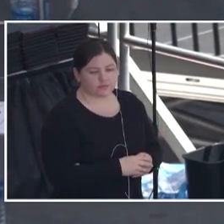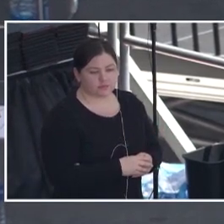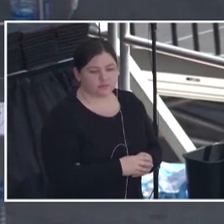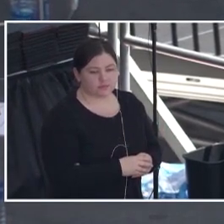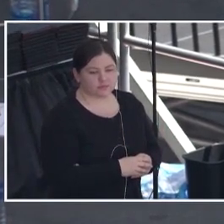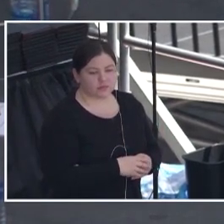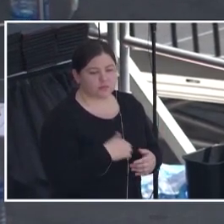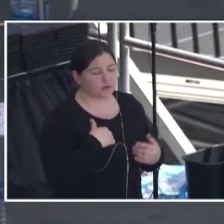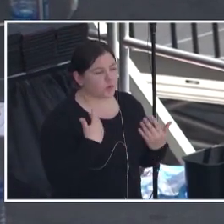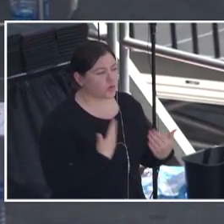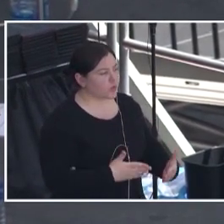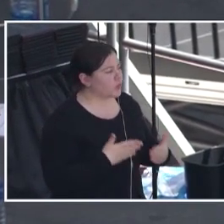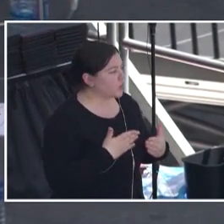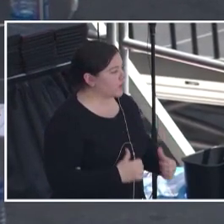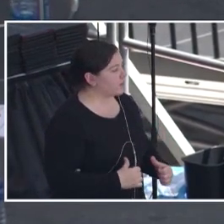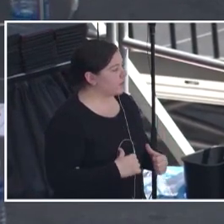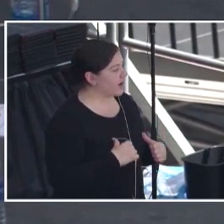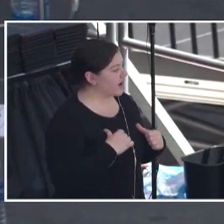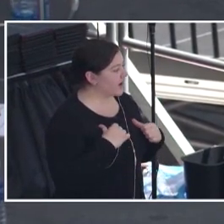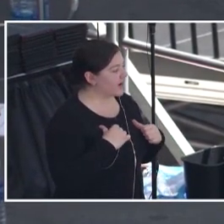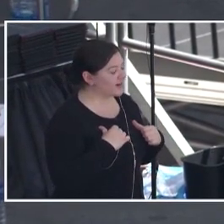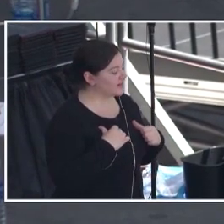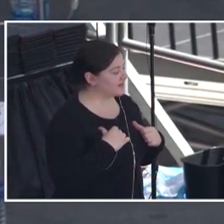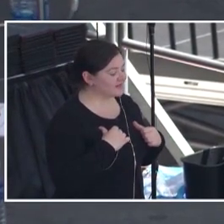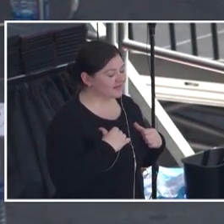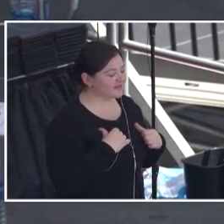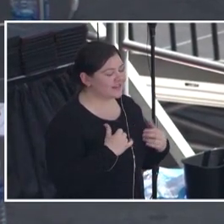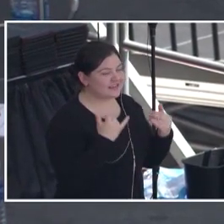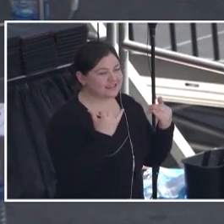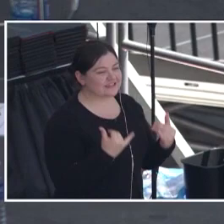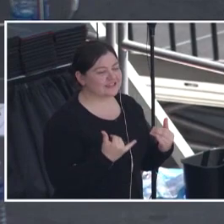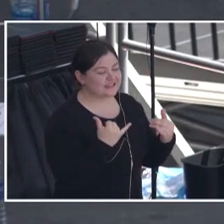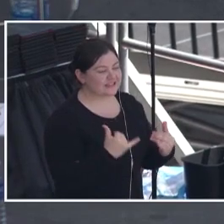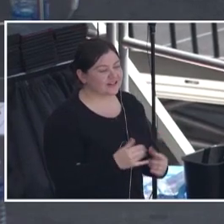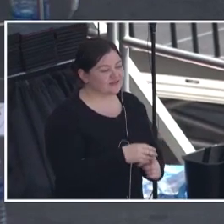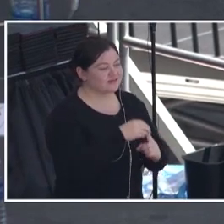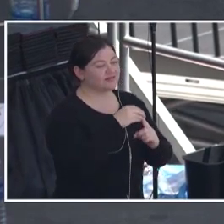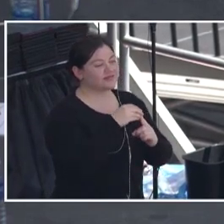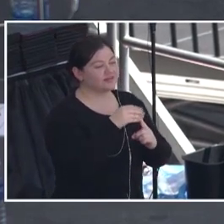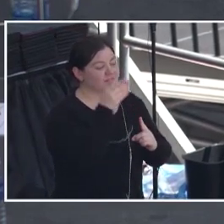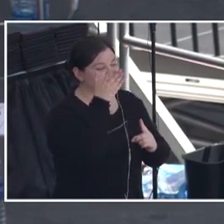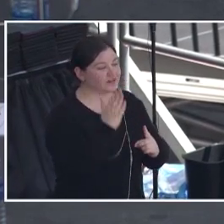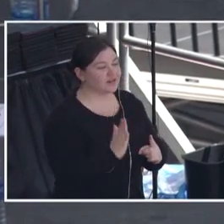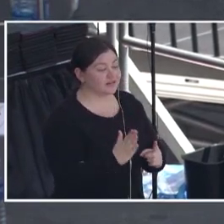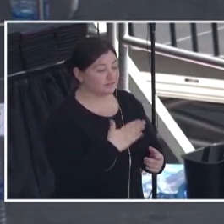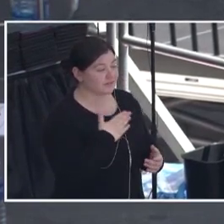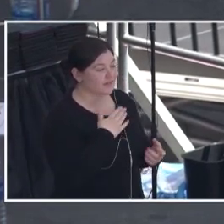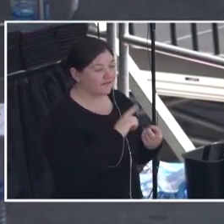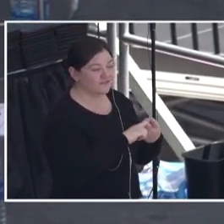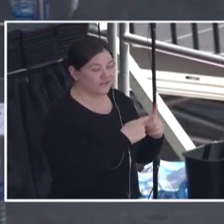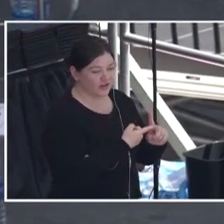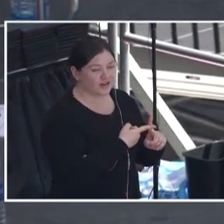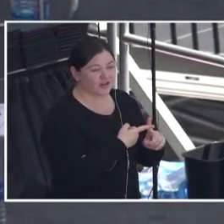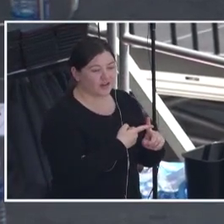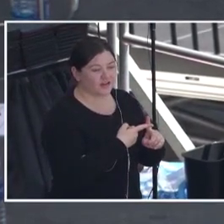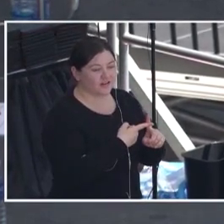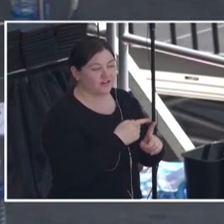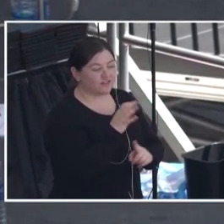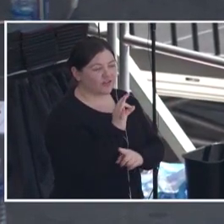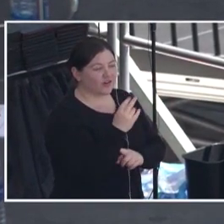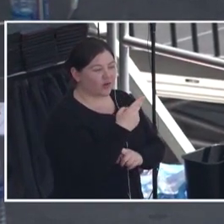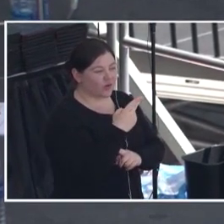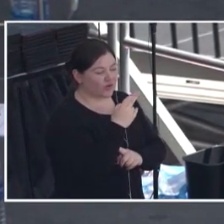great pride to introduce today's keynote speaker, my friend,